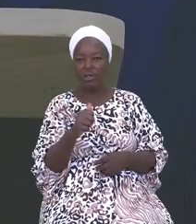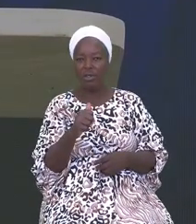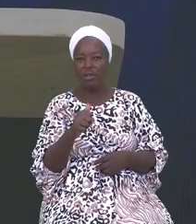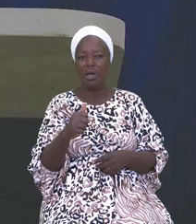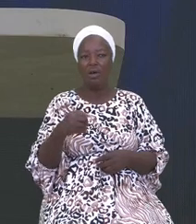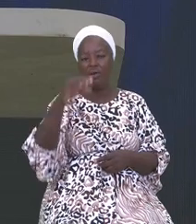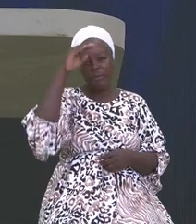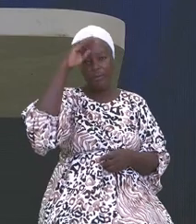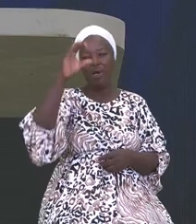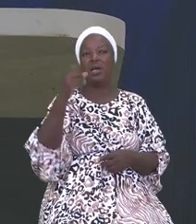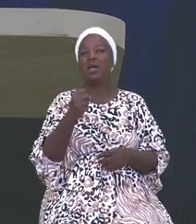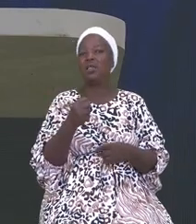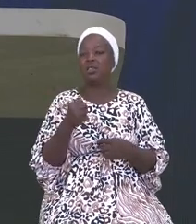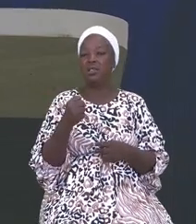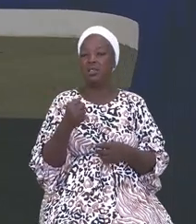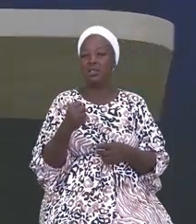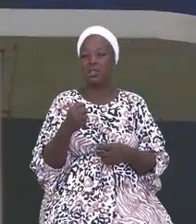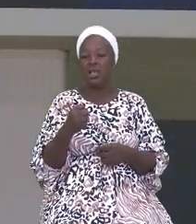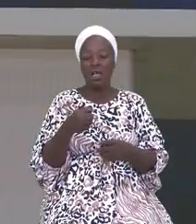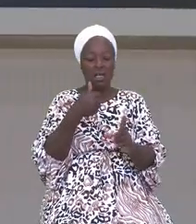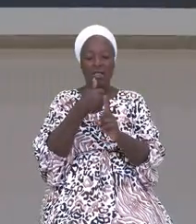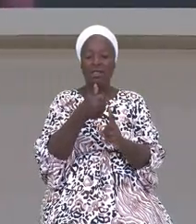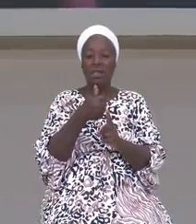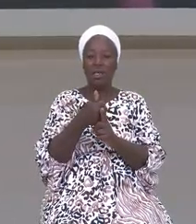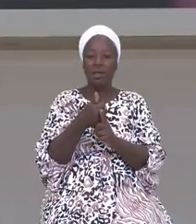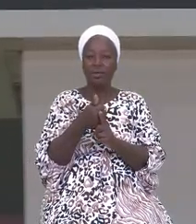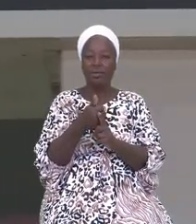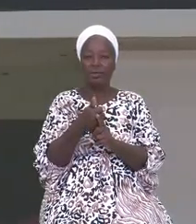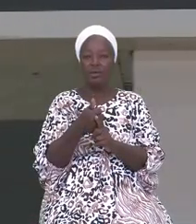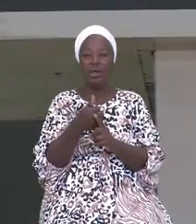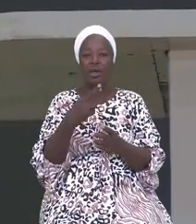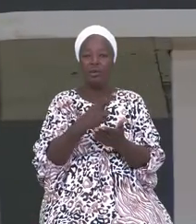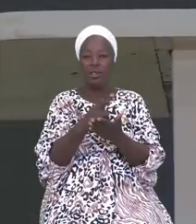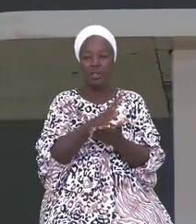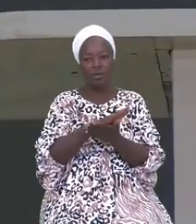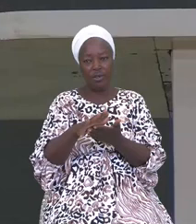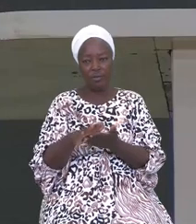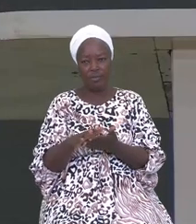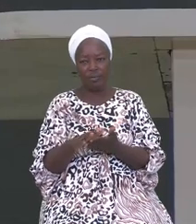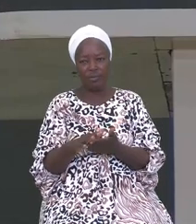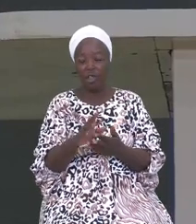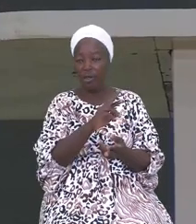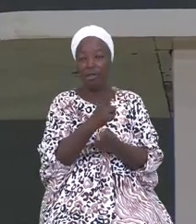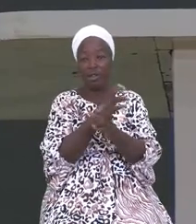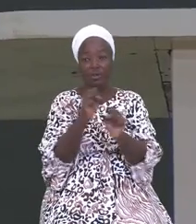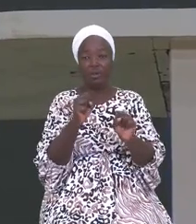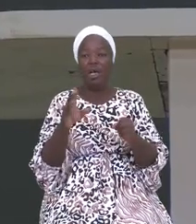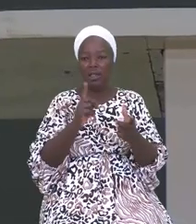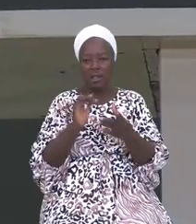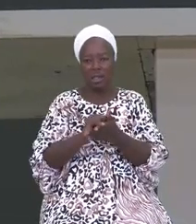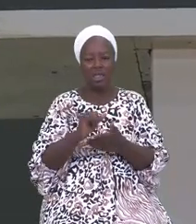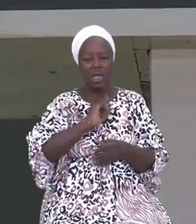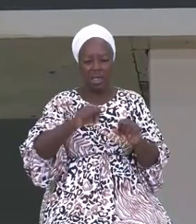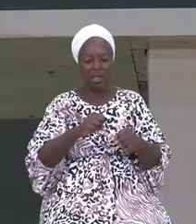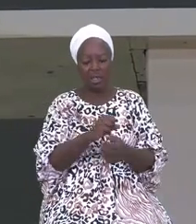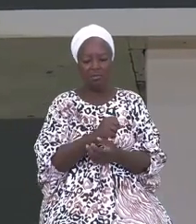self-redemption. Self-redemption. I can redeem myself by my good works. I can